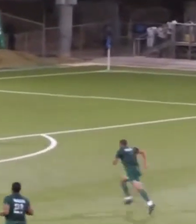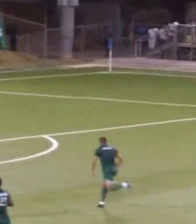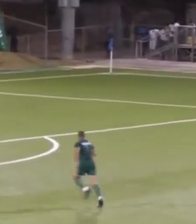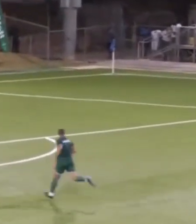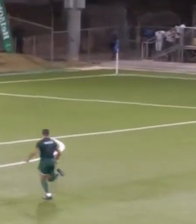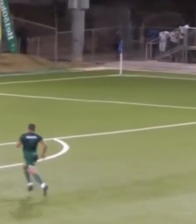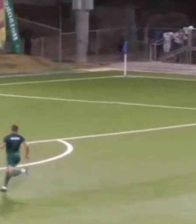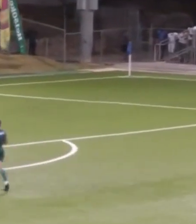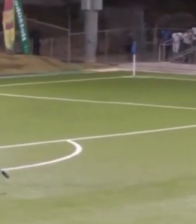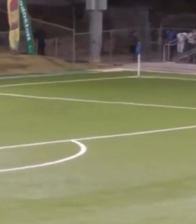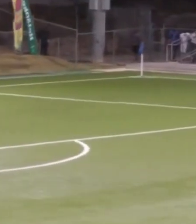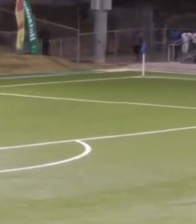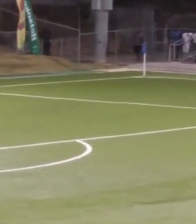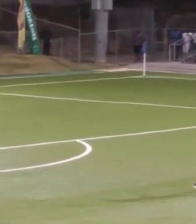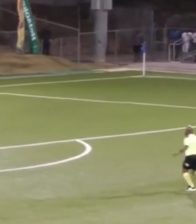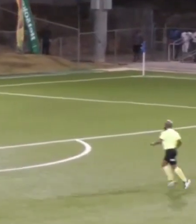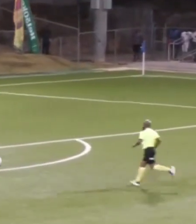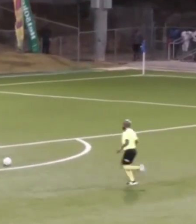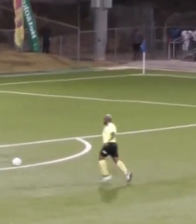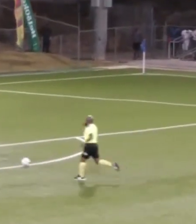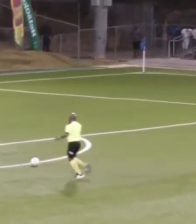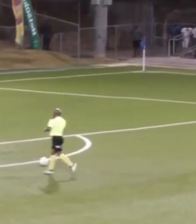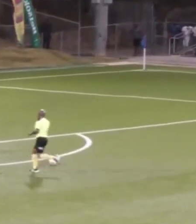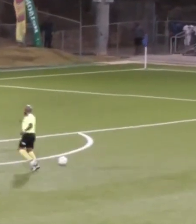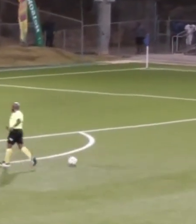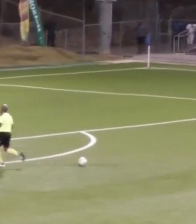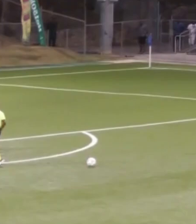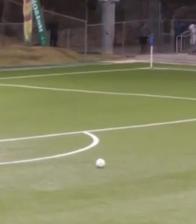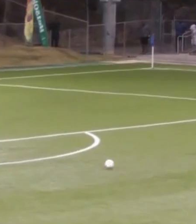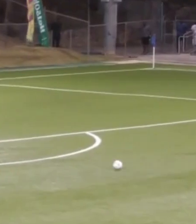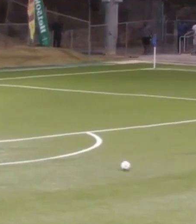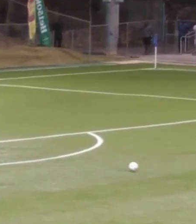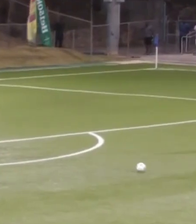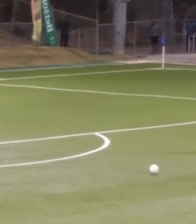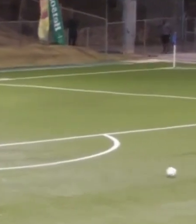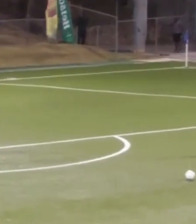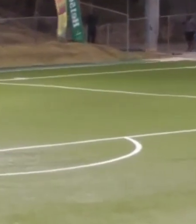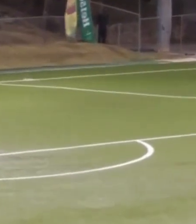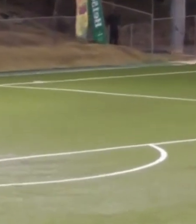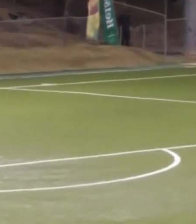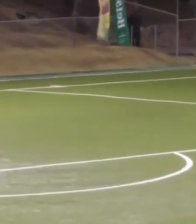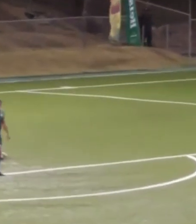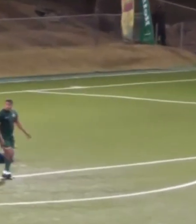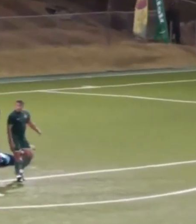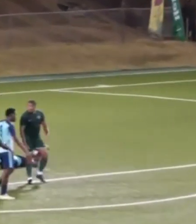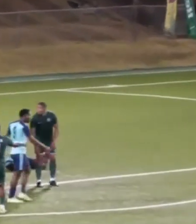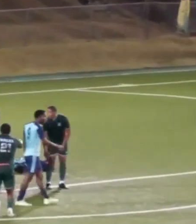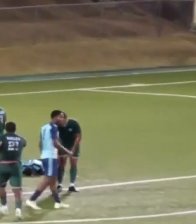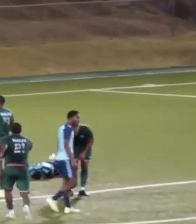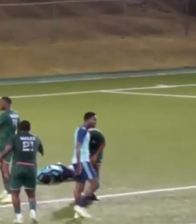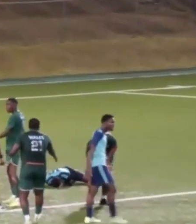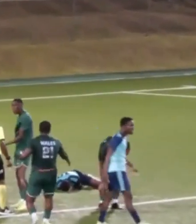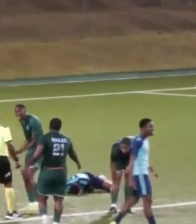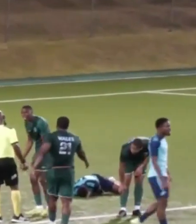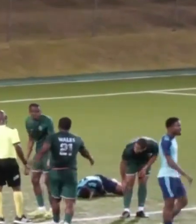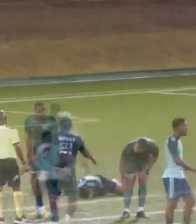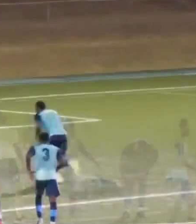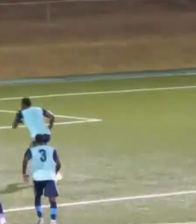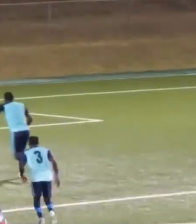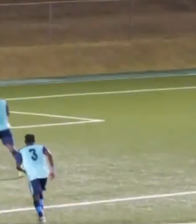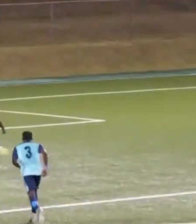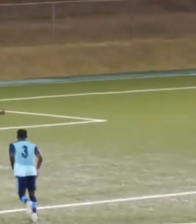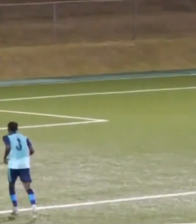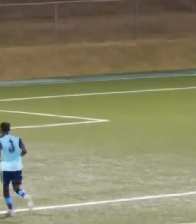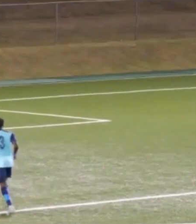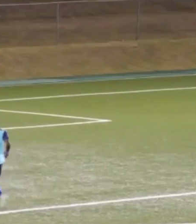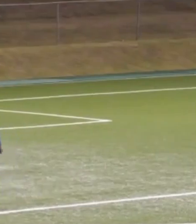in space for Wotton. Takes a hand to the face and goes down in agony. Penalty coming.